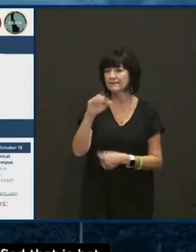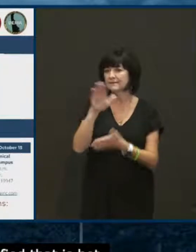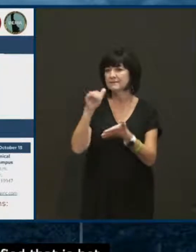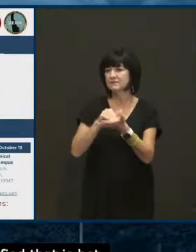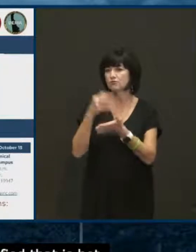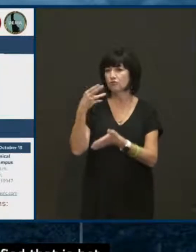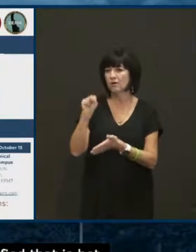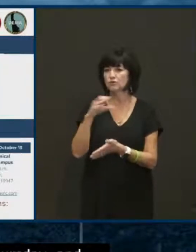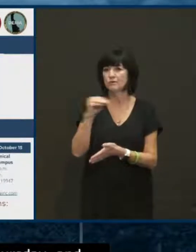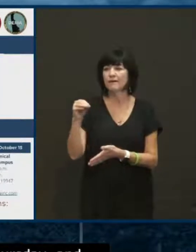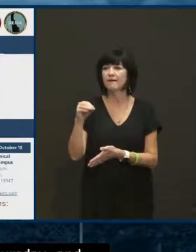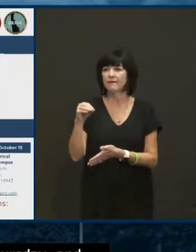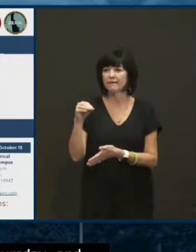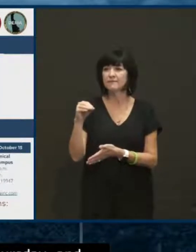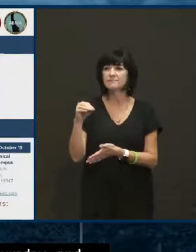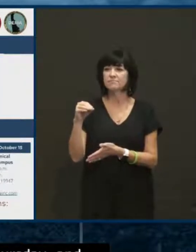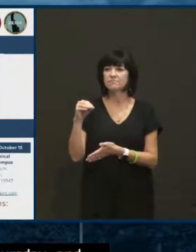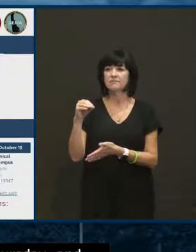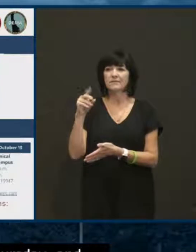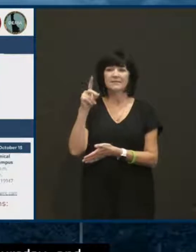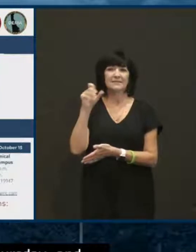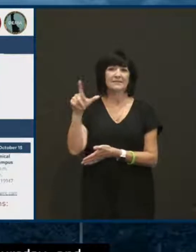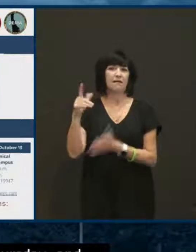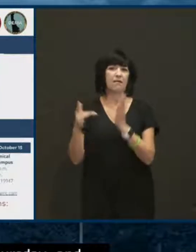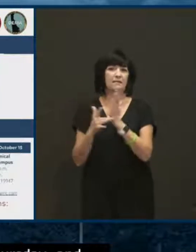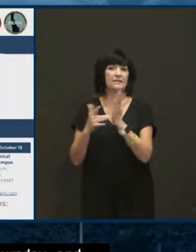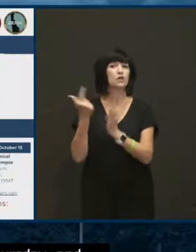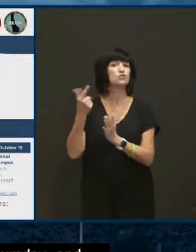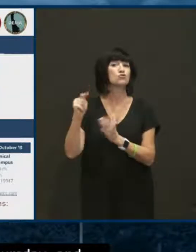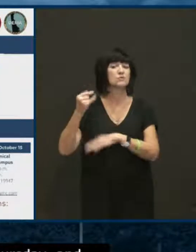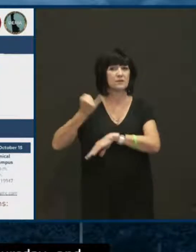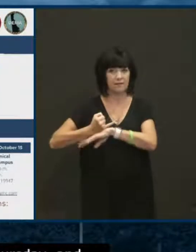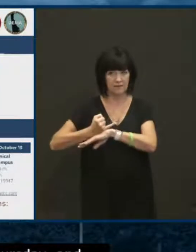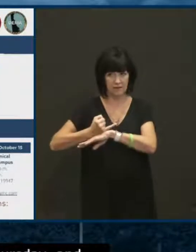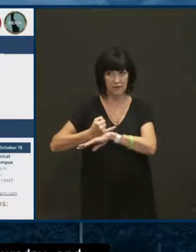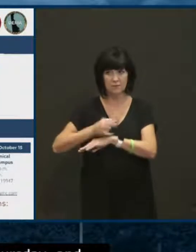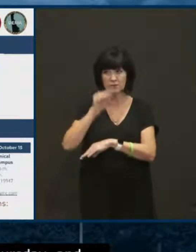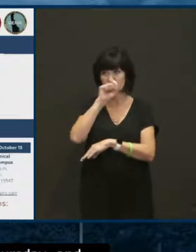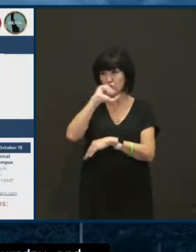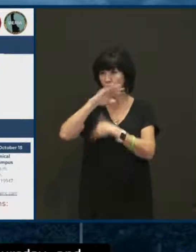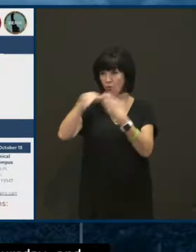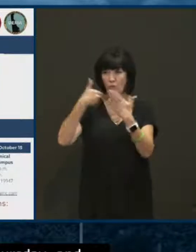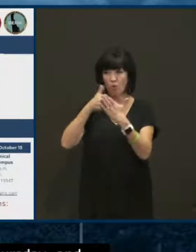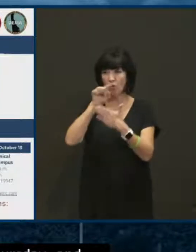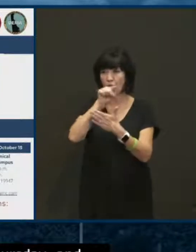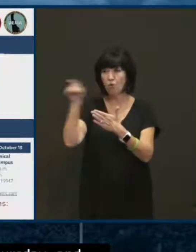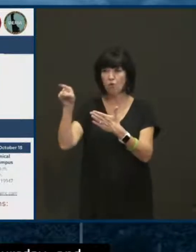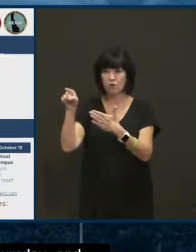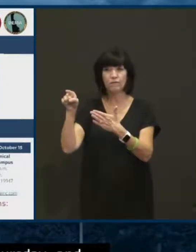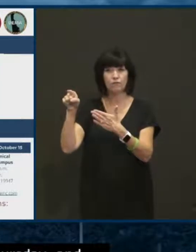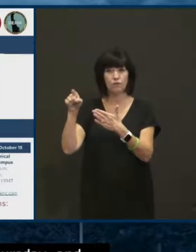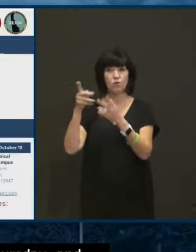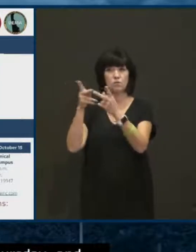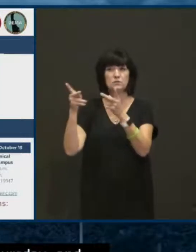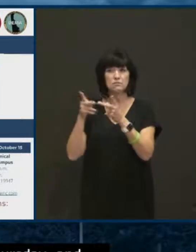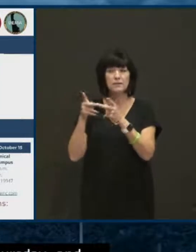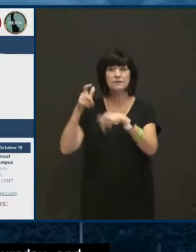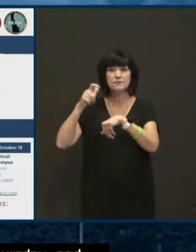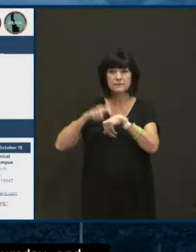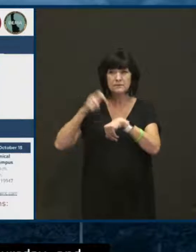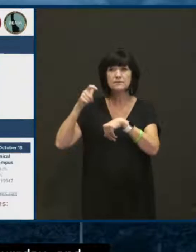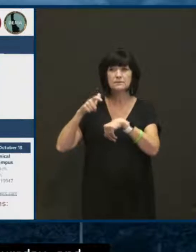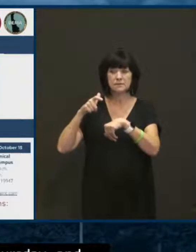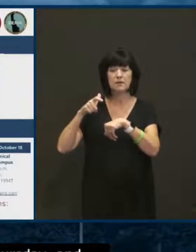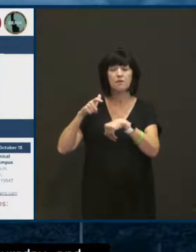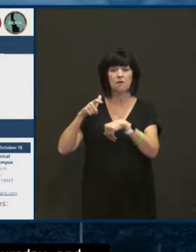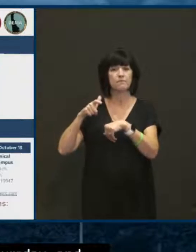Deltech, Georgetown campus. So all of these sites are online. I do want to review one of the